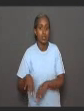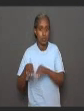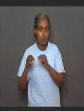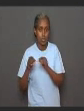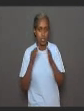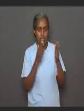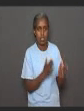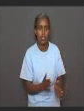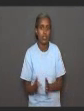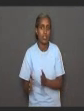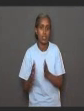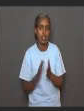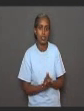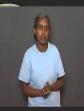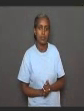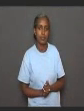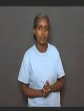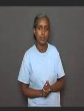Students, let's get ready.